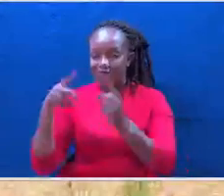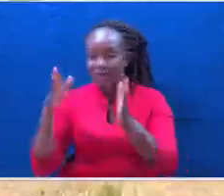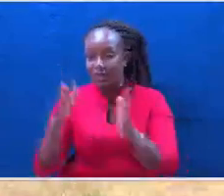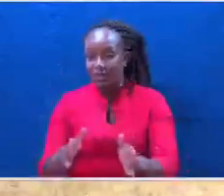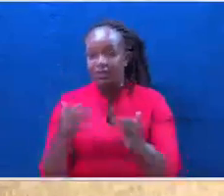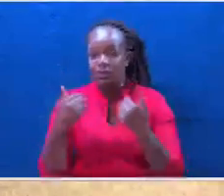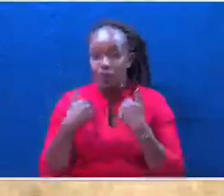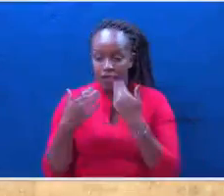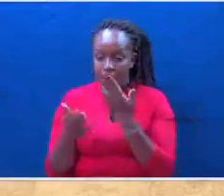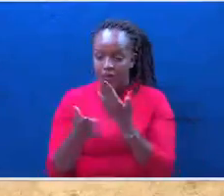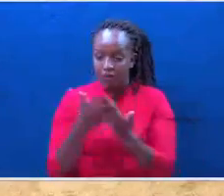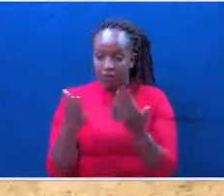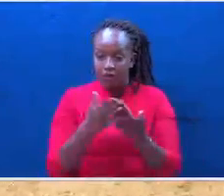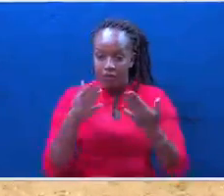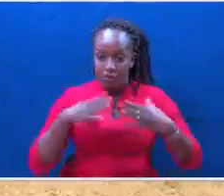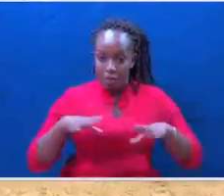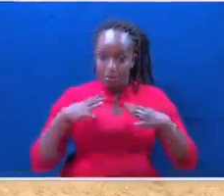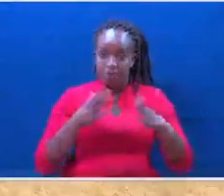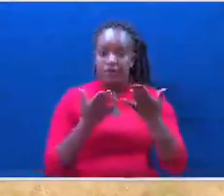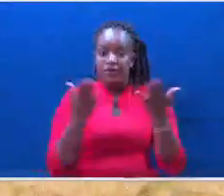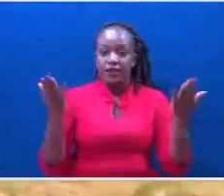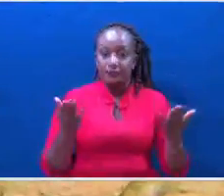caregiver to the rhinos.